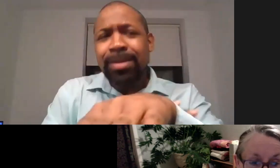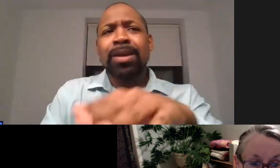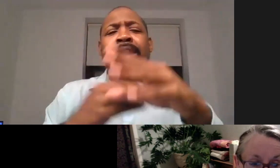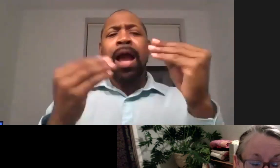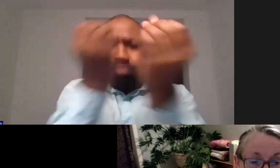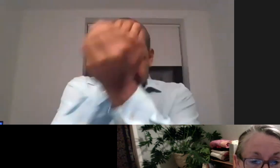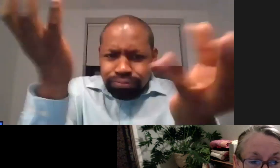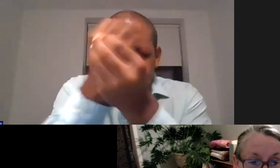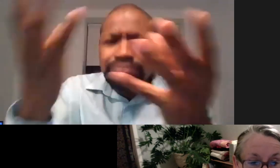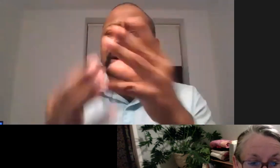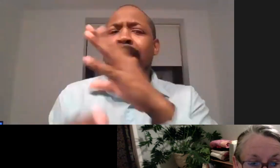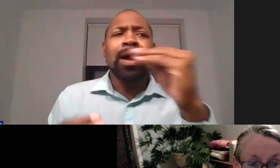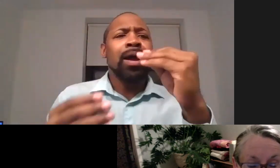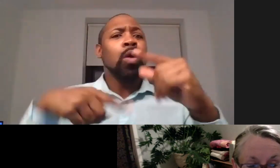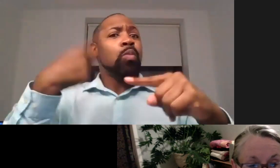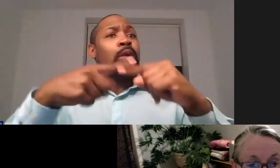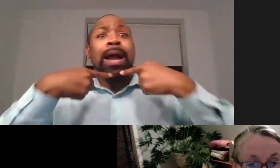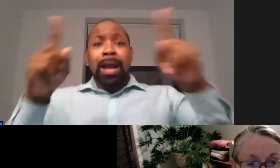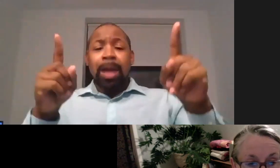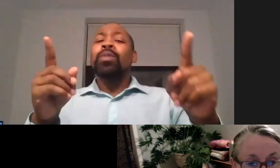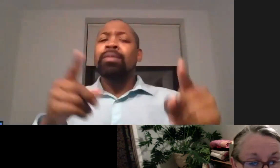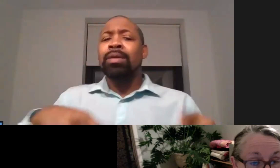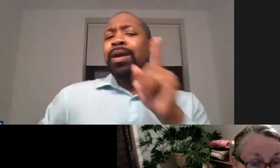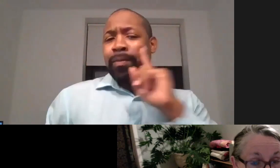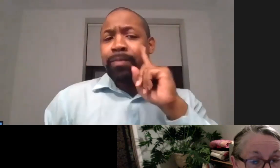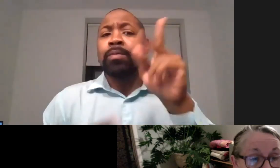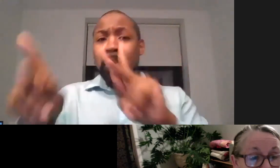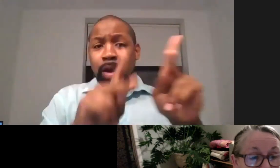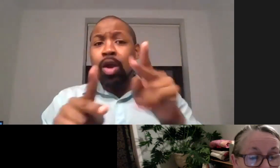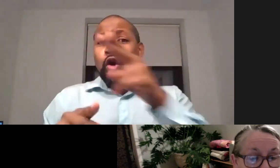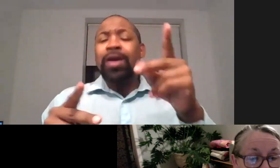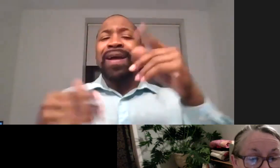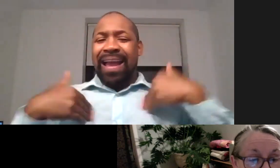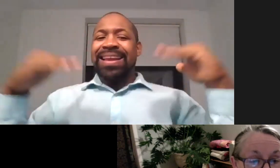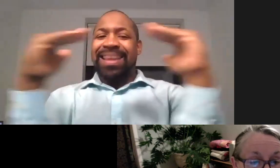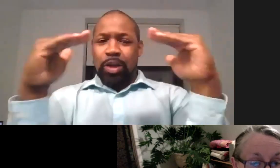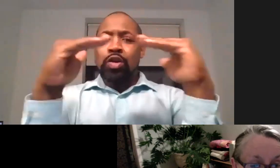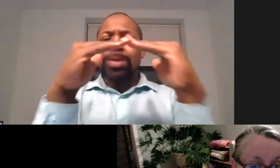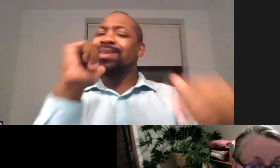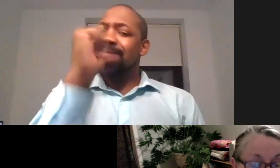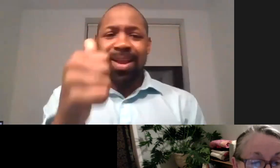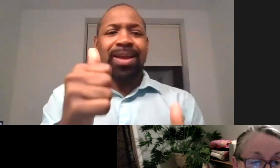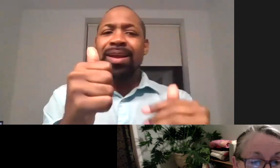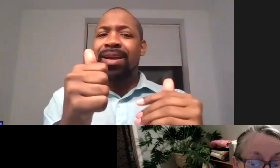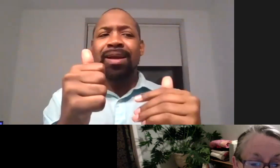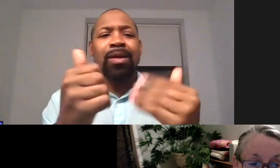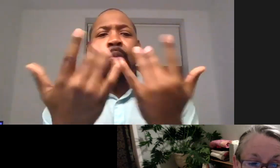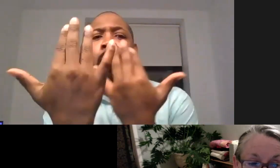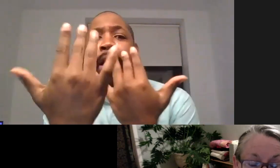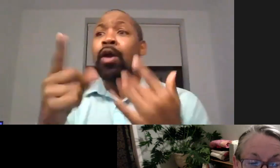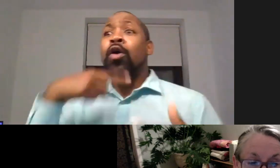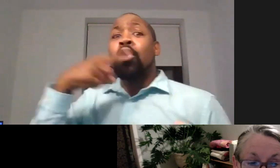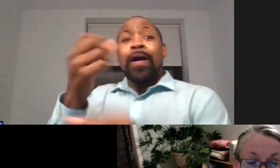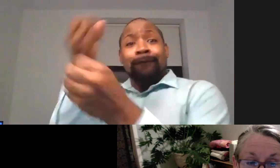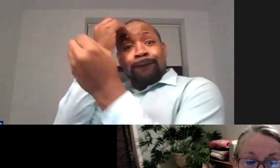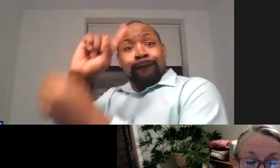get better once communication access is improved and the word has gotten out. And once we have an announcement, we'll make sure that deaf